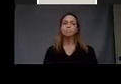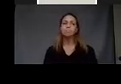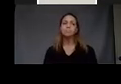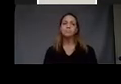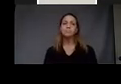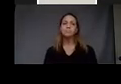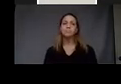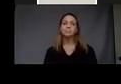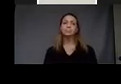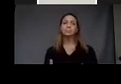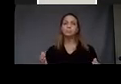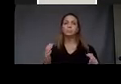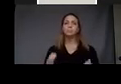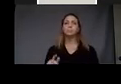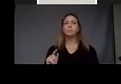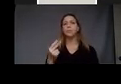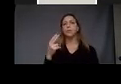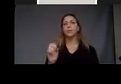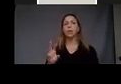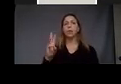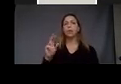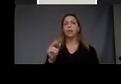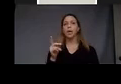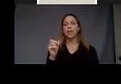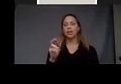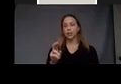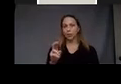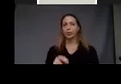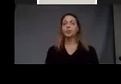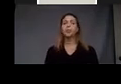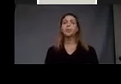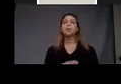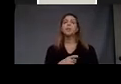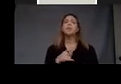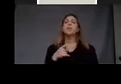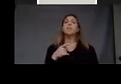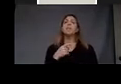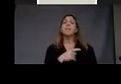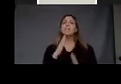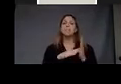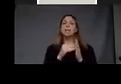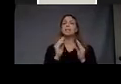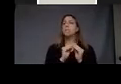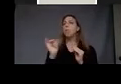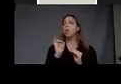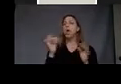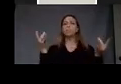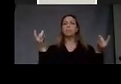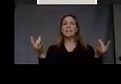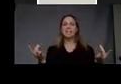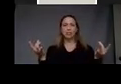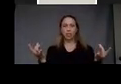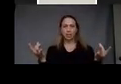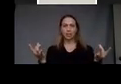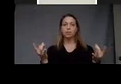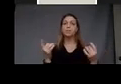This is the waiter. I think of these as kind of meditations because we have a